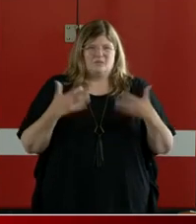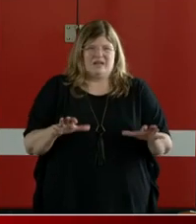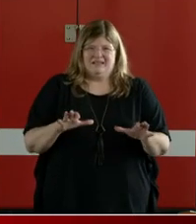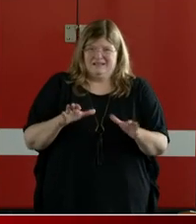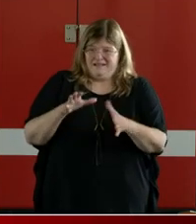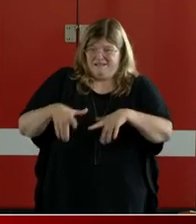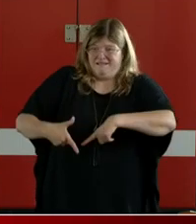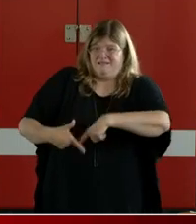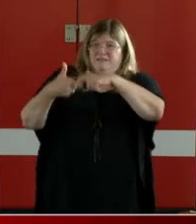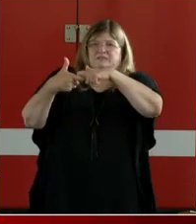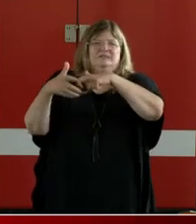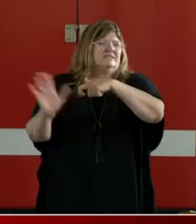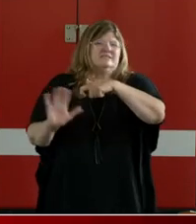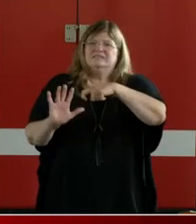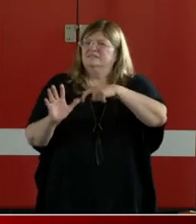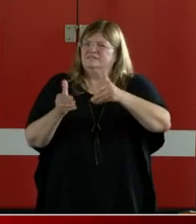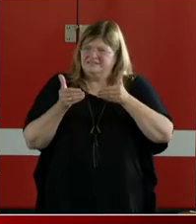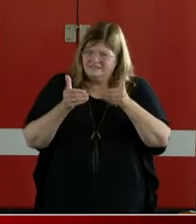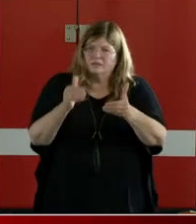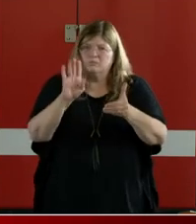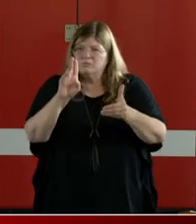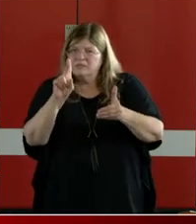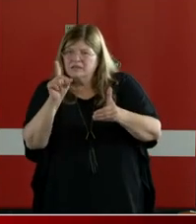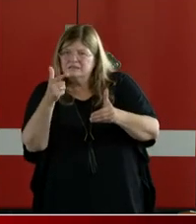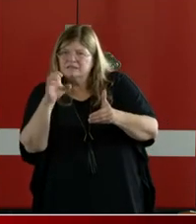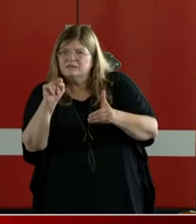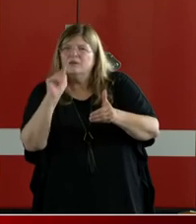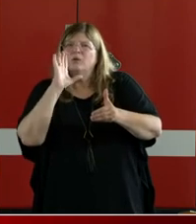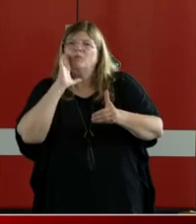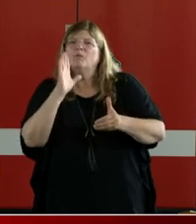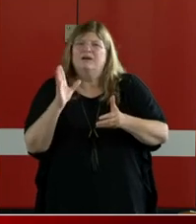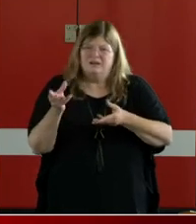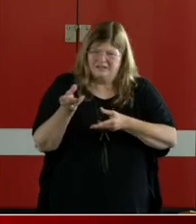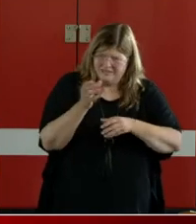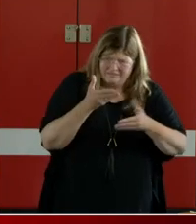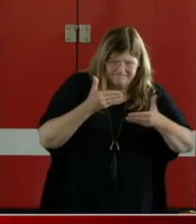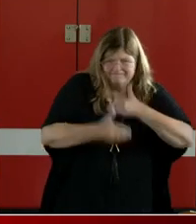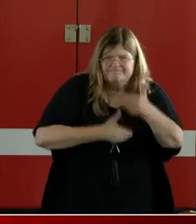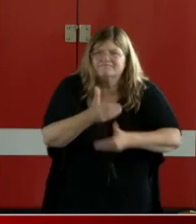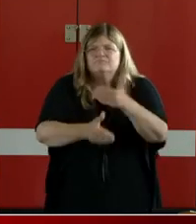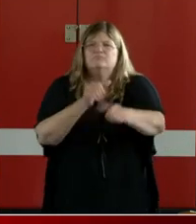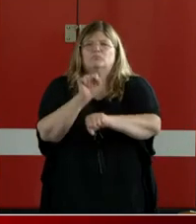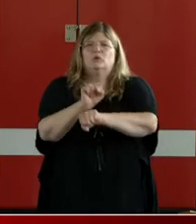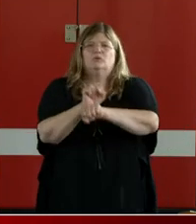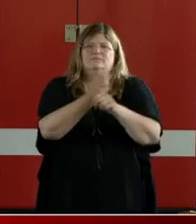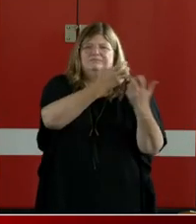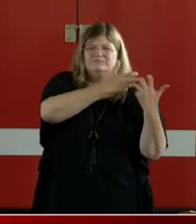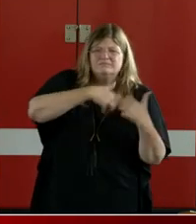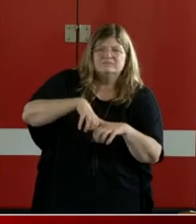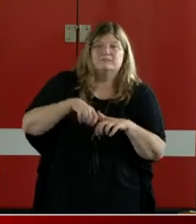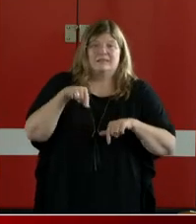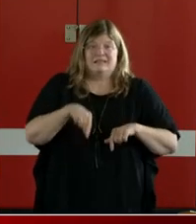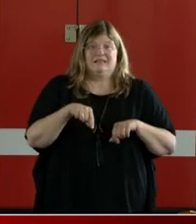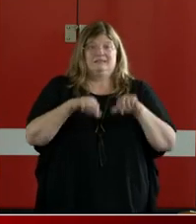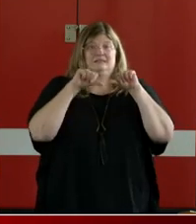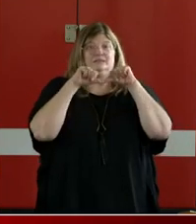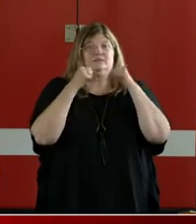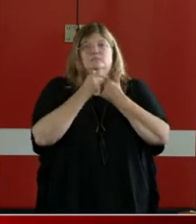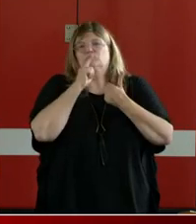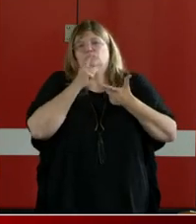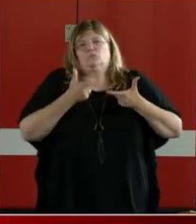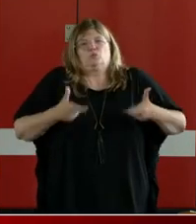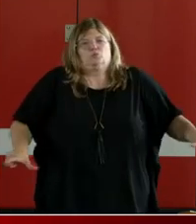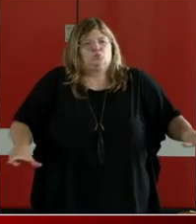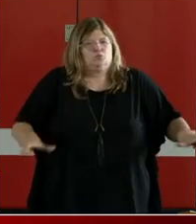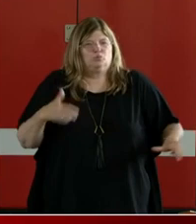coming up, but we're working on. In an agency this large, we work on a lot of things. We measure our